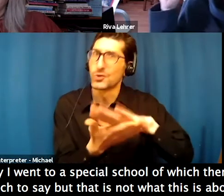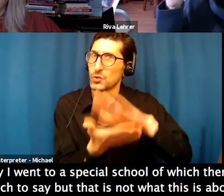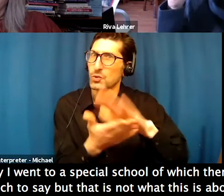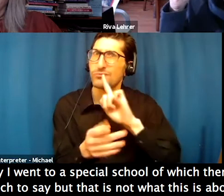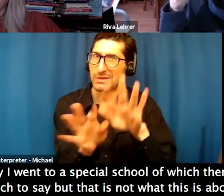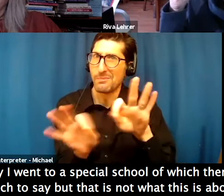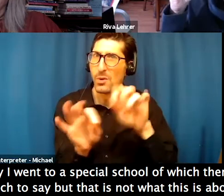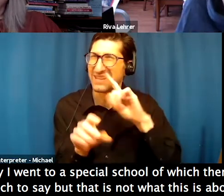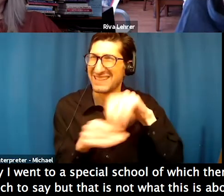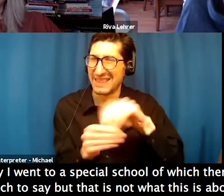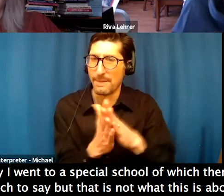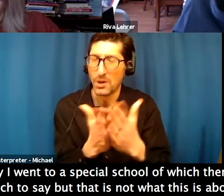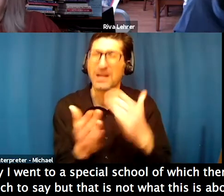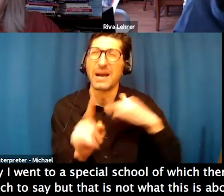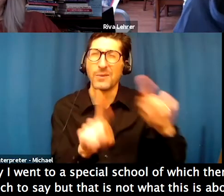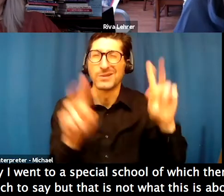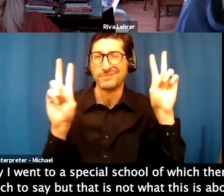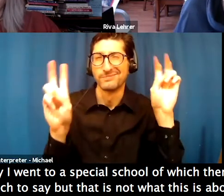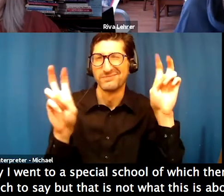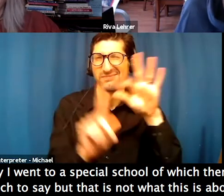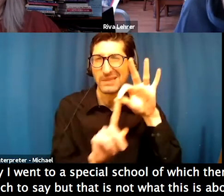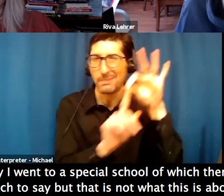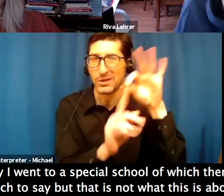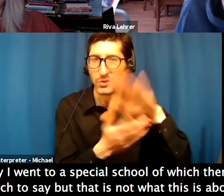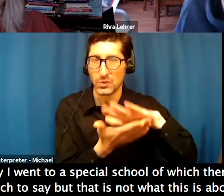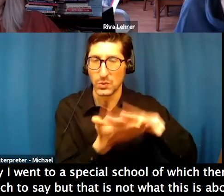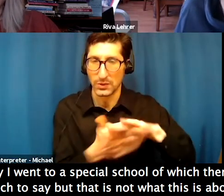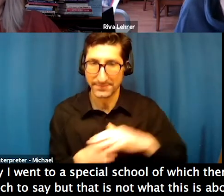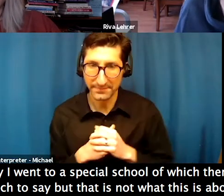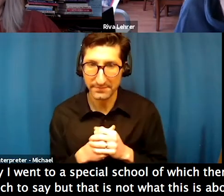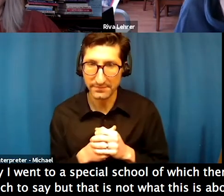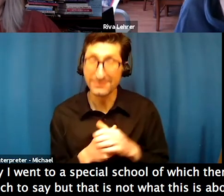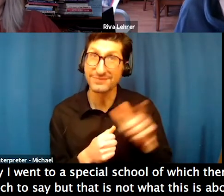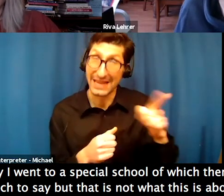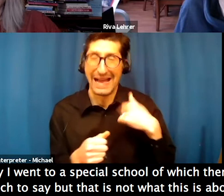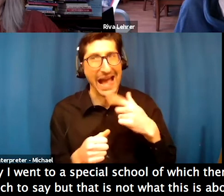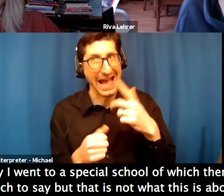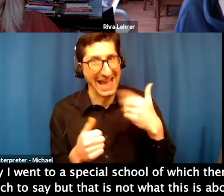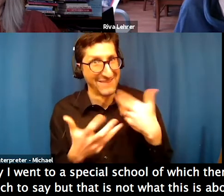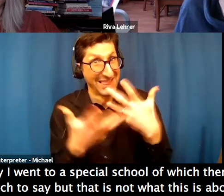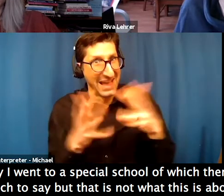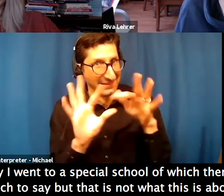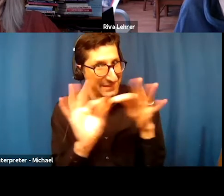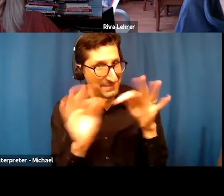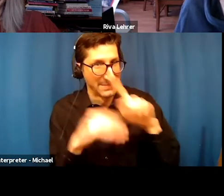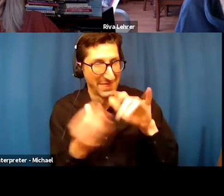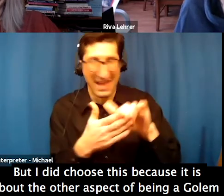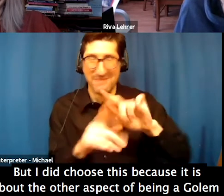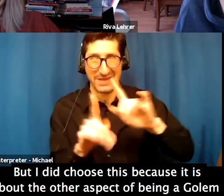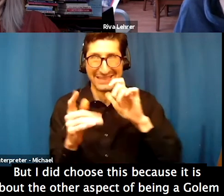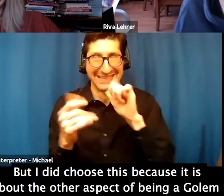to a special school. Um, of which there is much to say, but that is not what this is about.